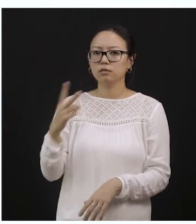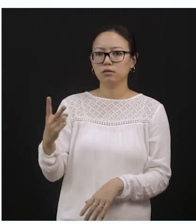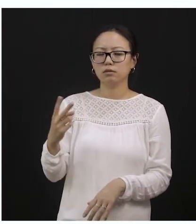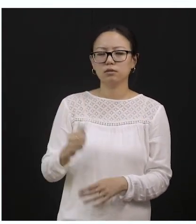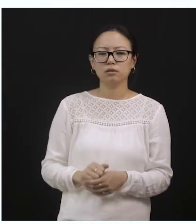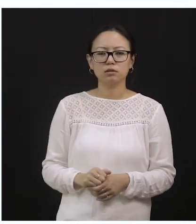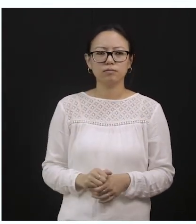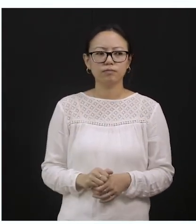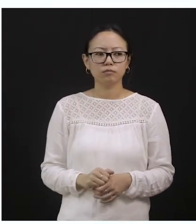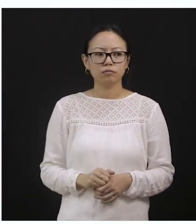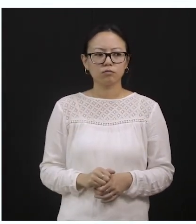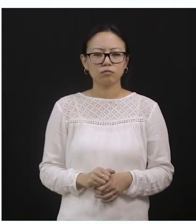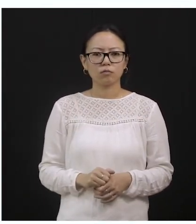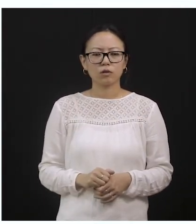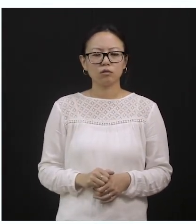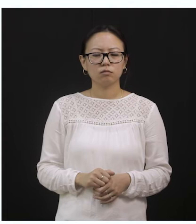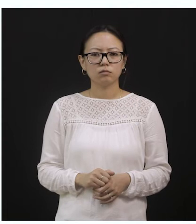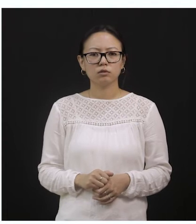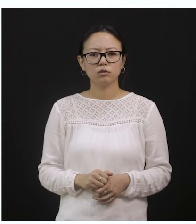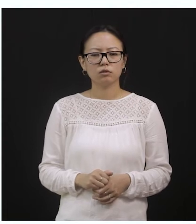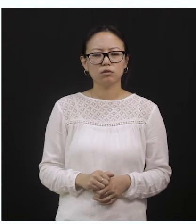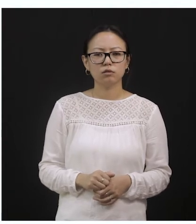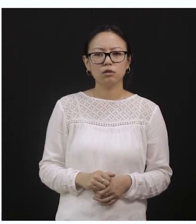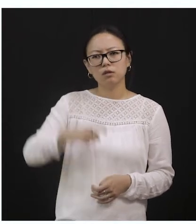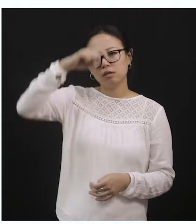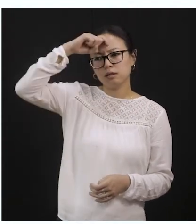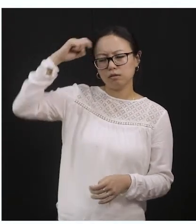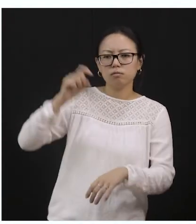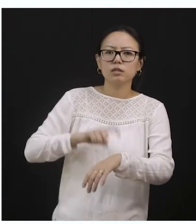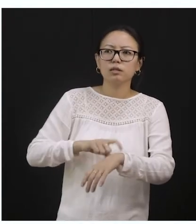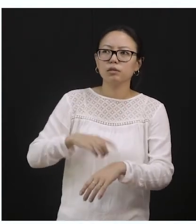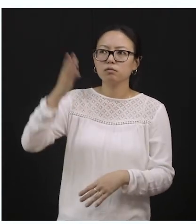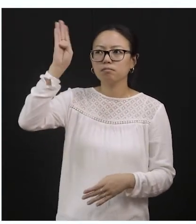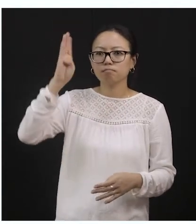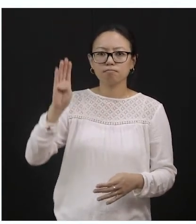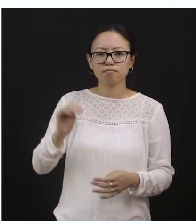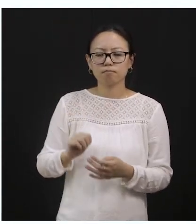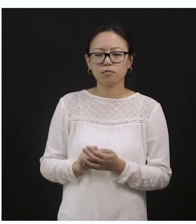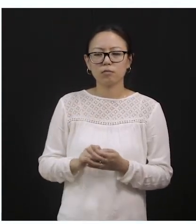in summer and spring, or jalo, in summer and spring, right?